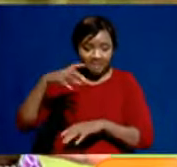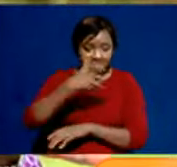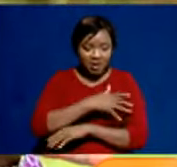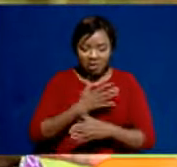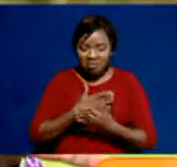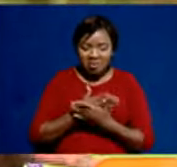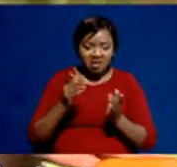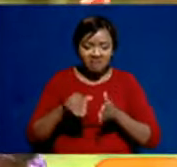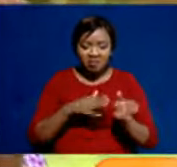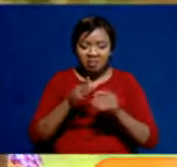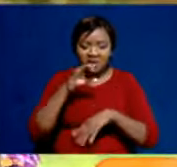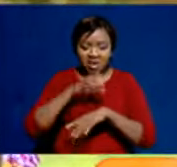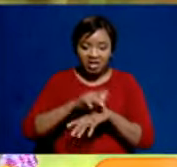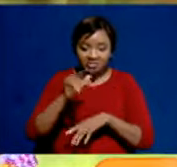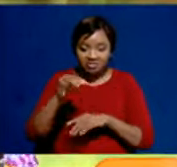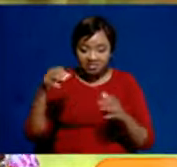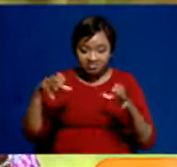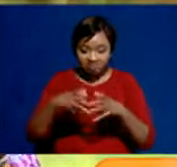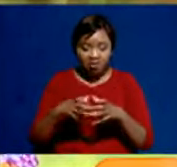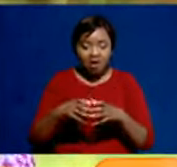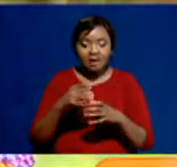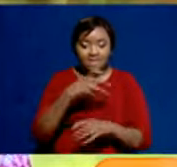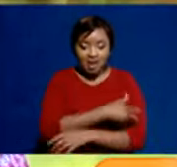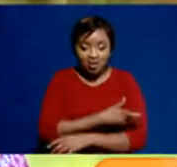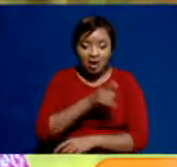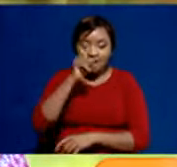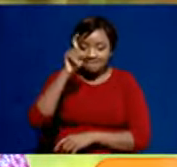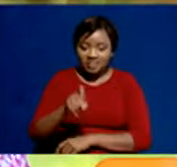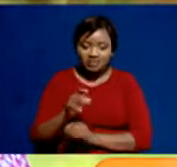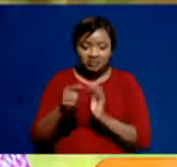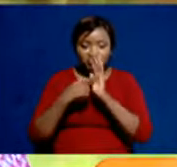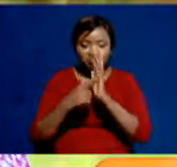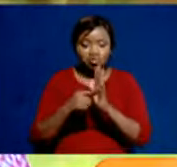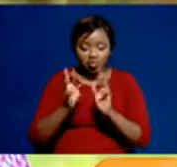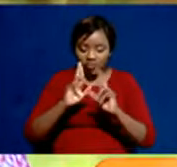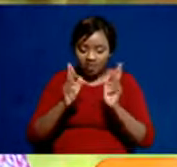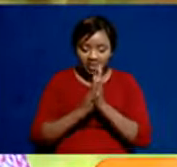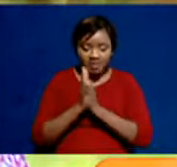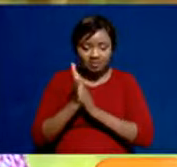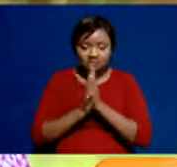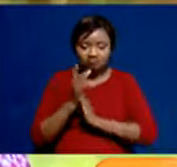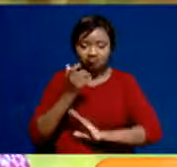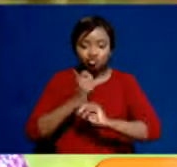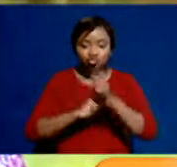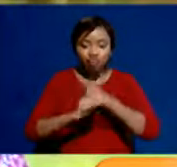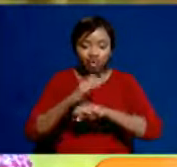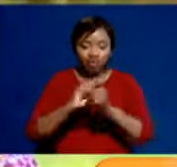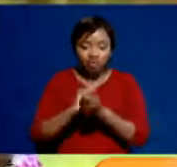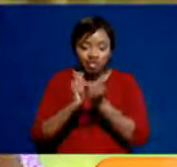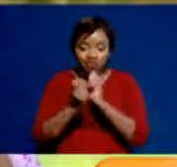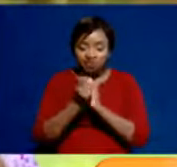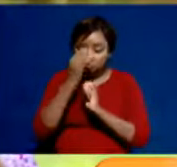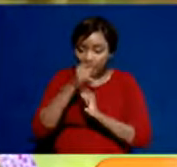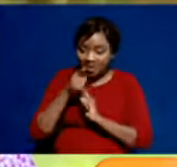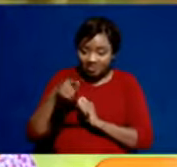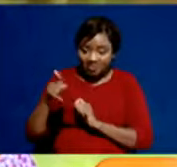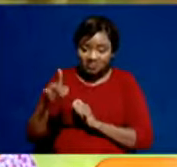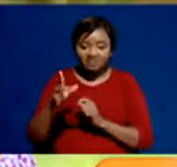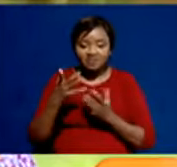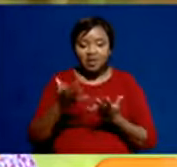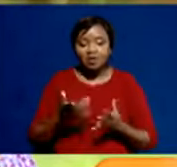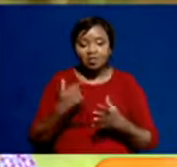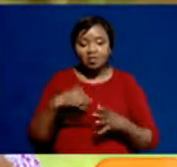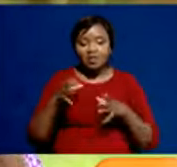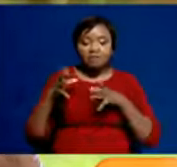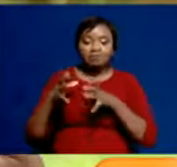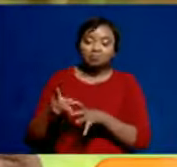power, is the one that must show utmost goodwill because they are the ones being pushed